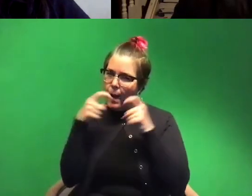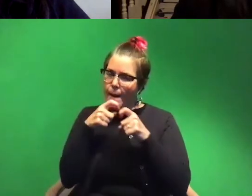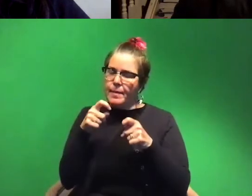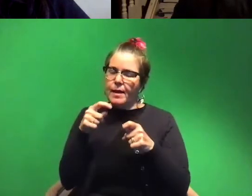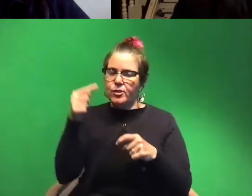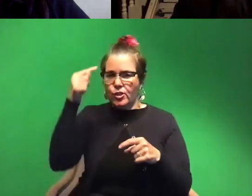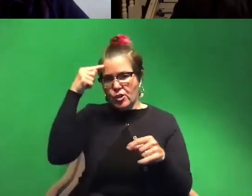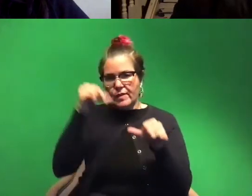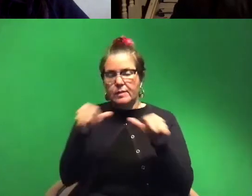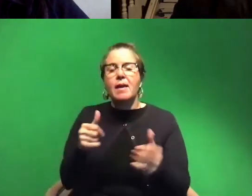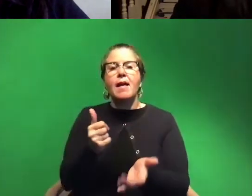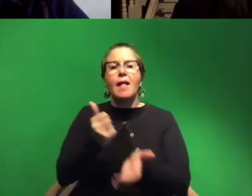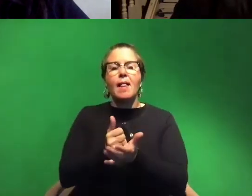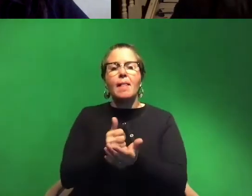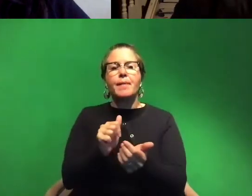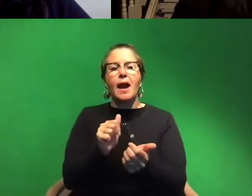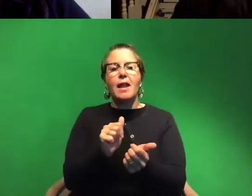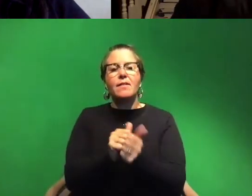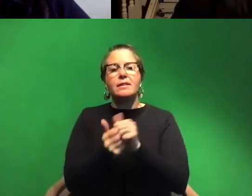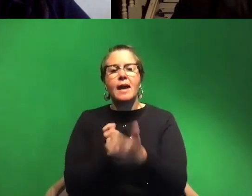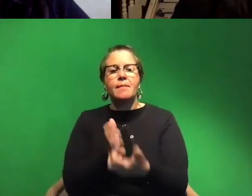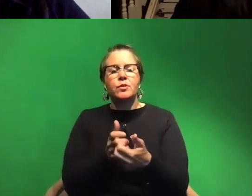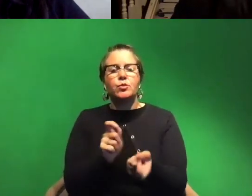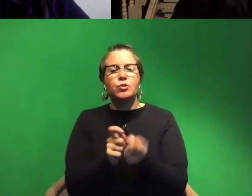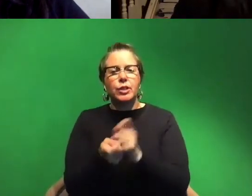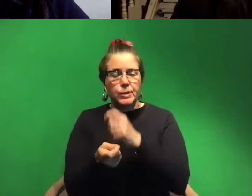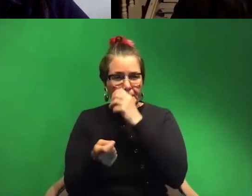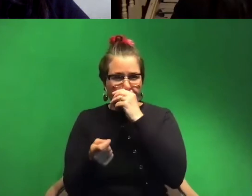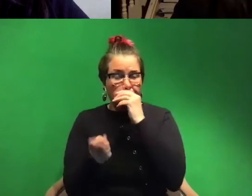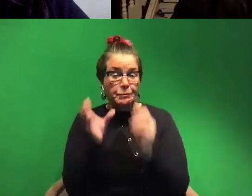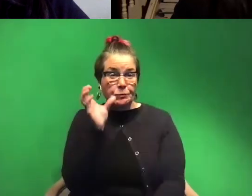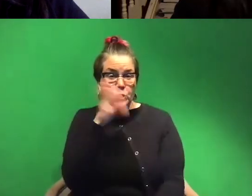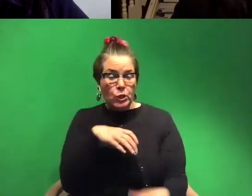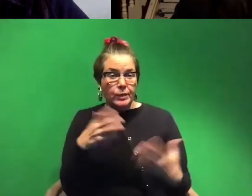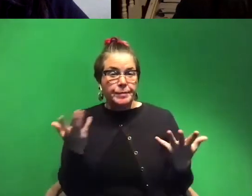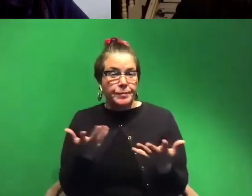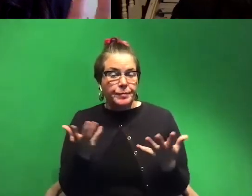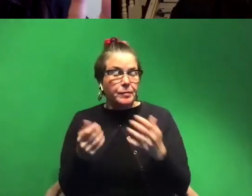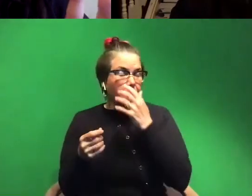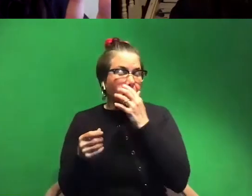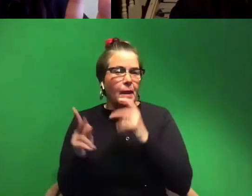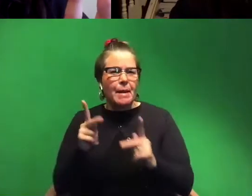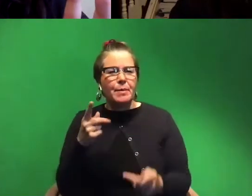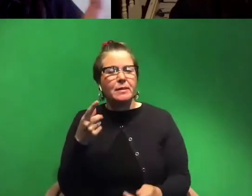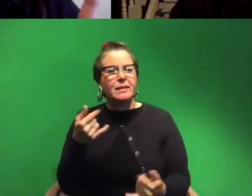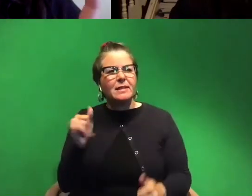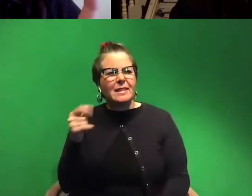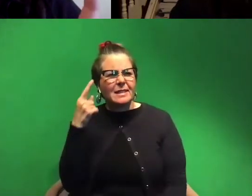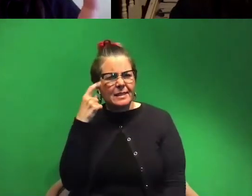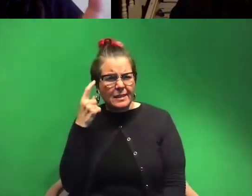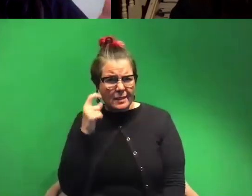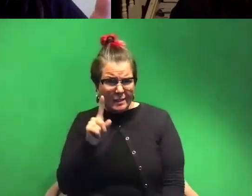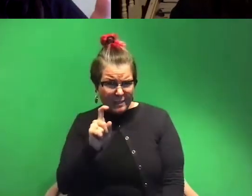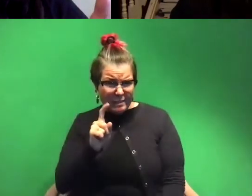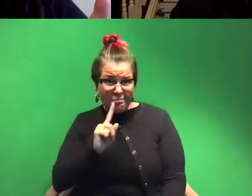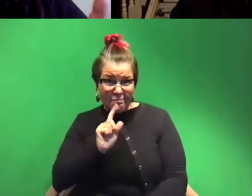them adapt to changes. Now, the weirdest thing about the cuttlefish, and the thing people are still speculating and don't have a definitive answer, but a